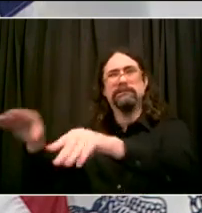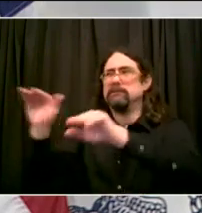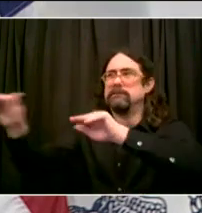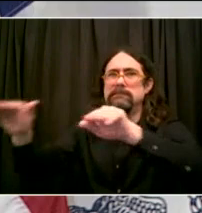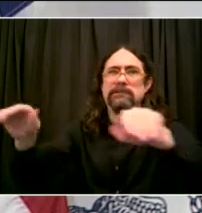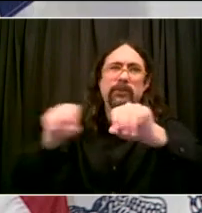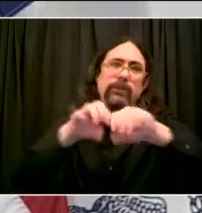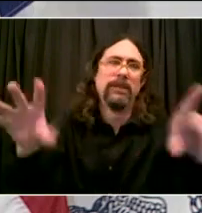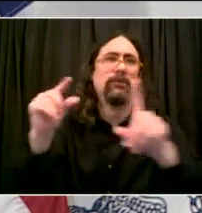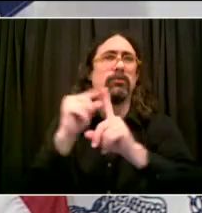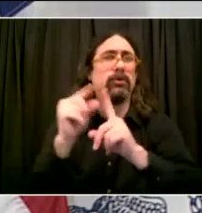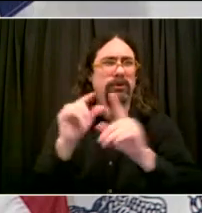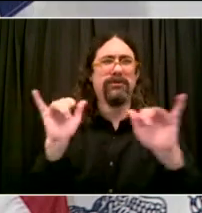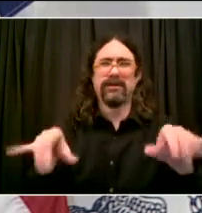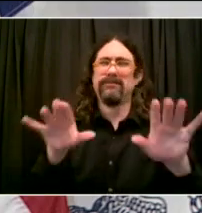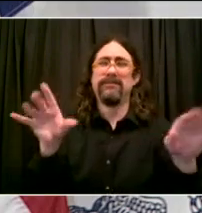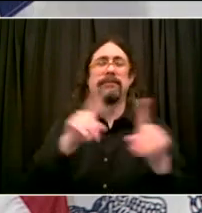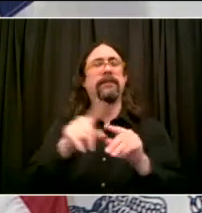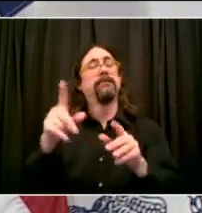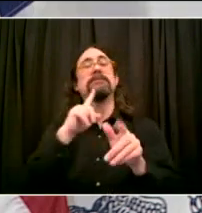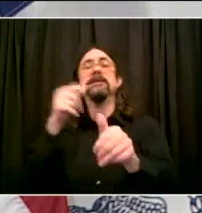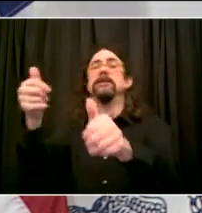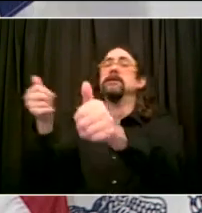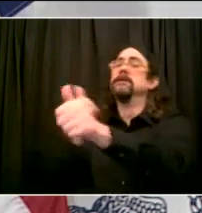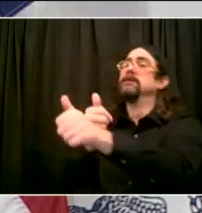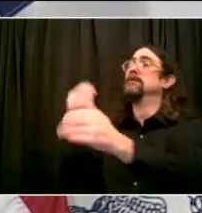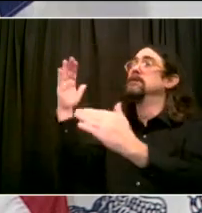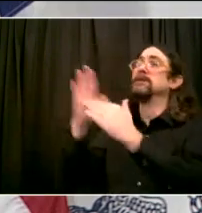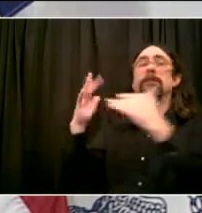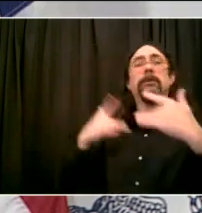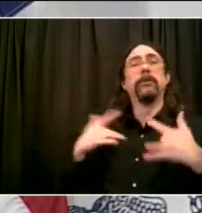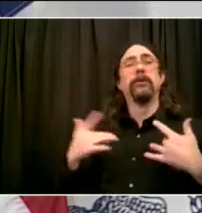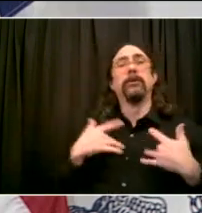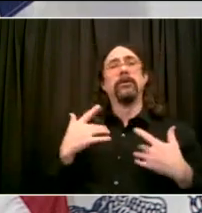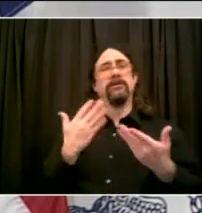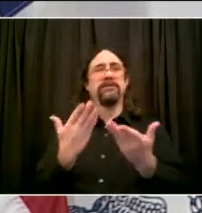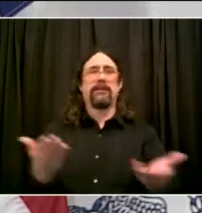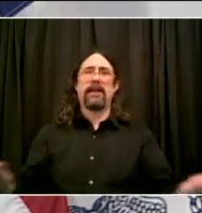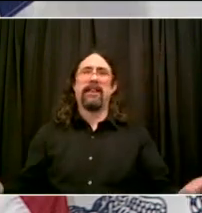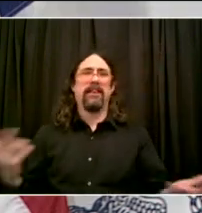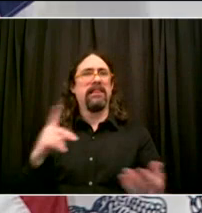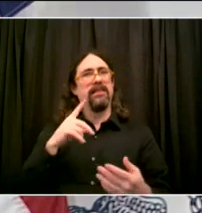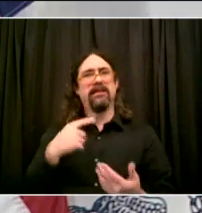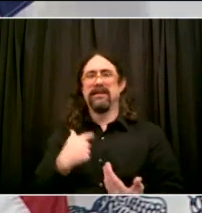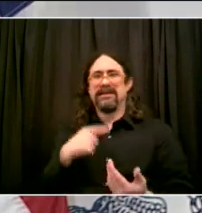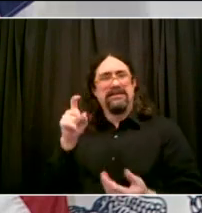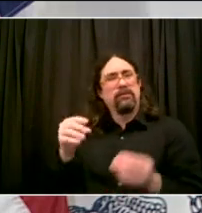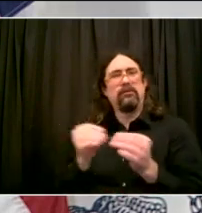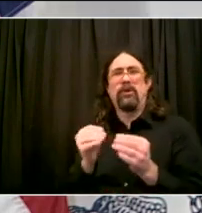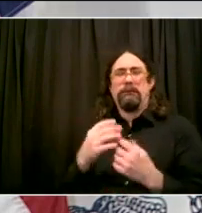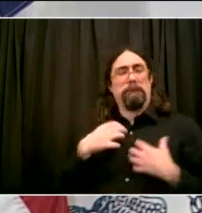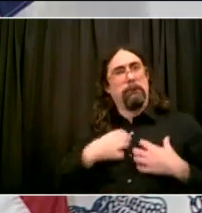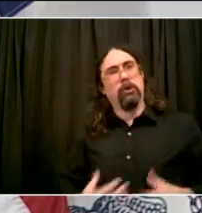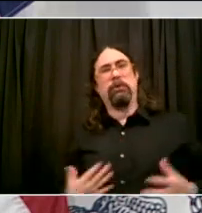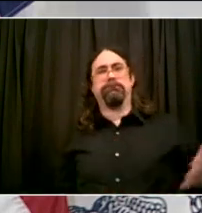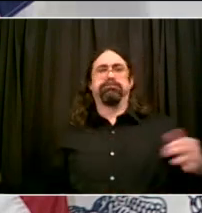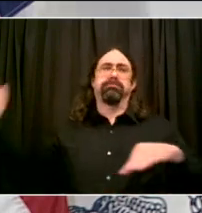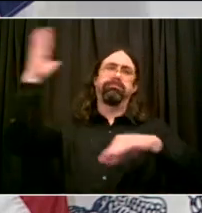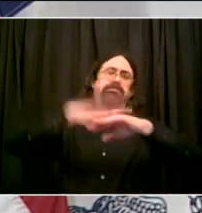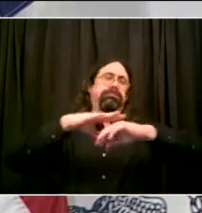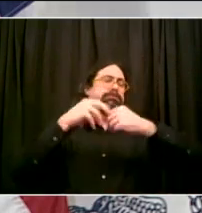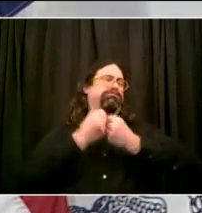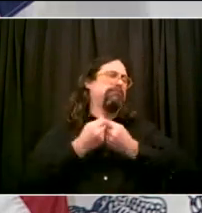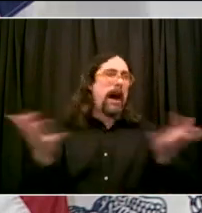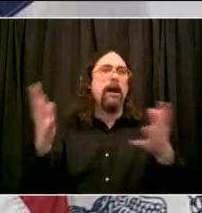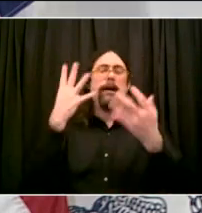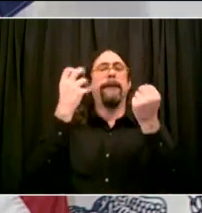Dr. Katz to talk a little more humanly, personally about their experiences with what has worked with dispelling myths